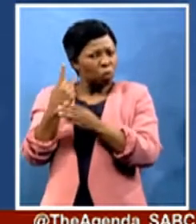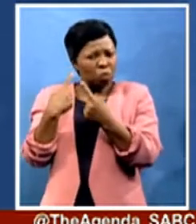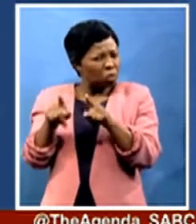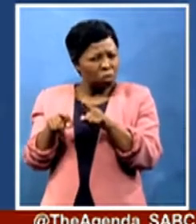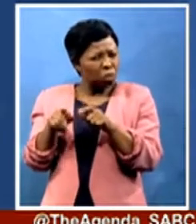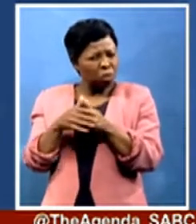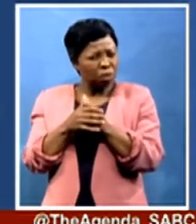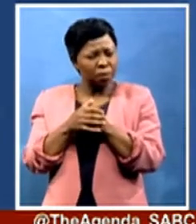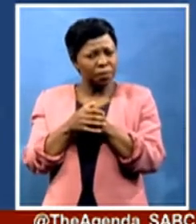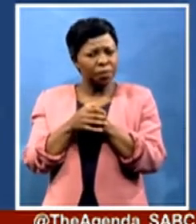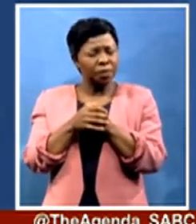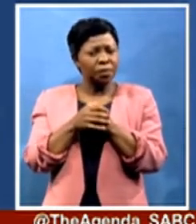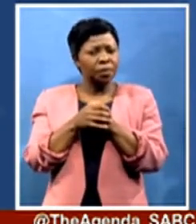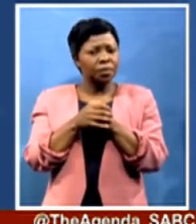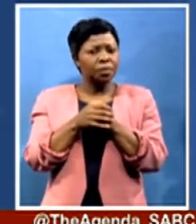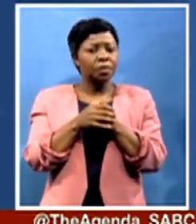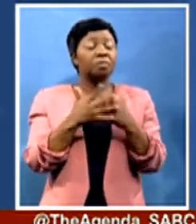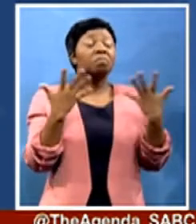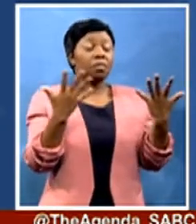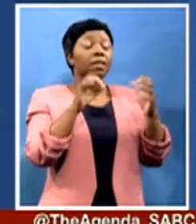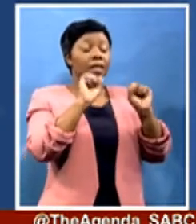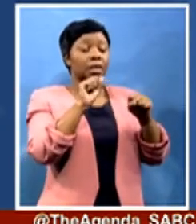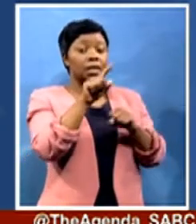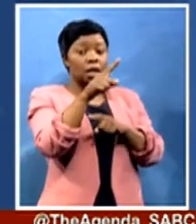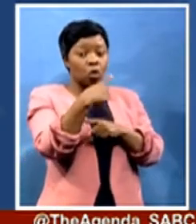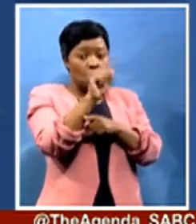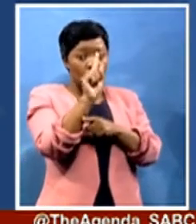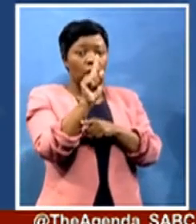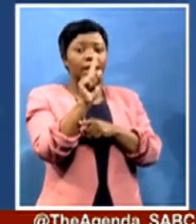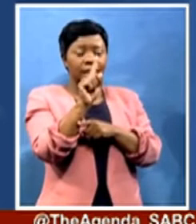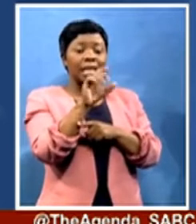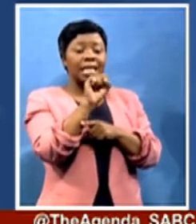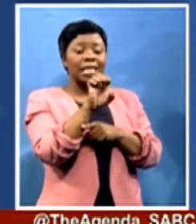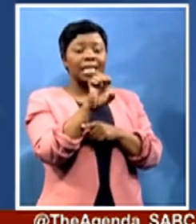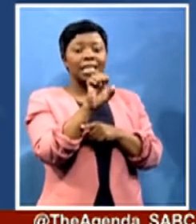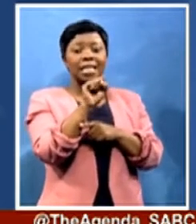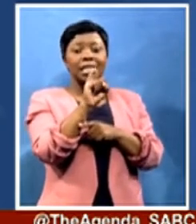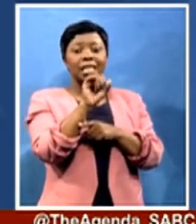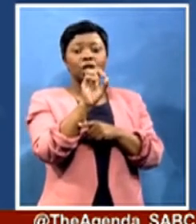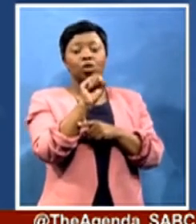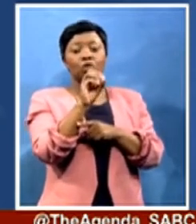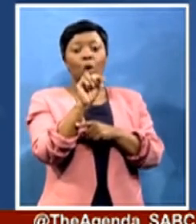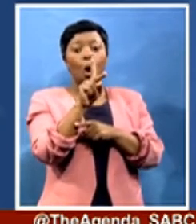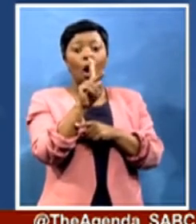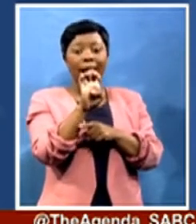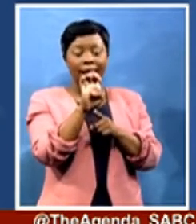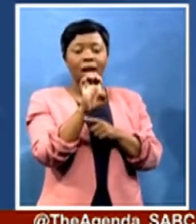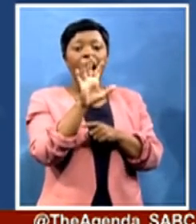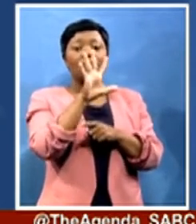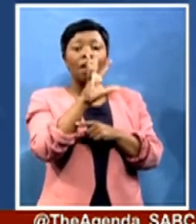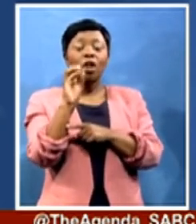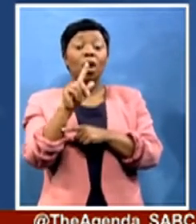Yes, that is correct. So as part of the Sisonke study, we have committed to vaccinate 500,000 healthcare workers through an